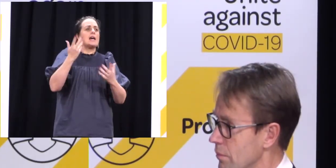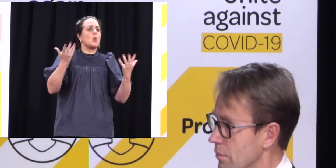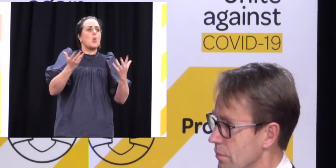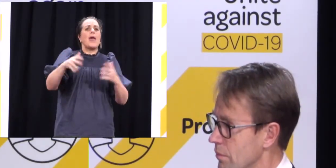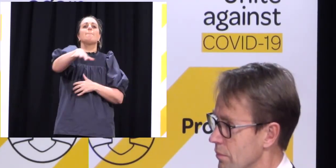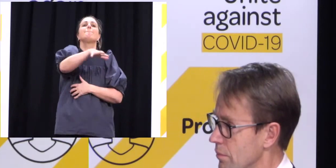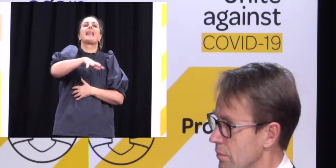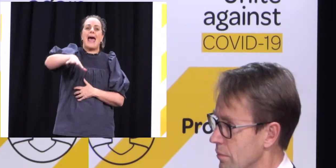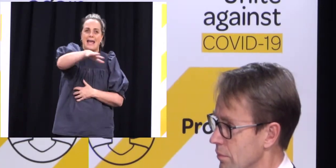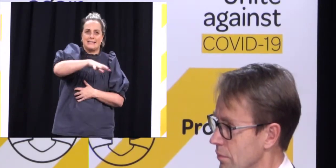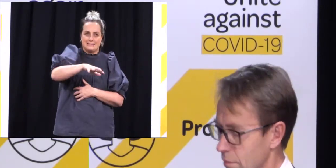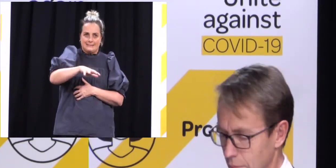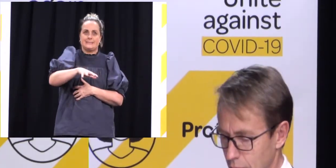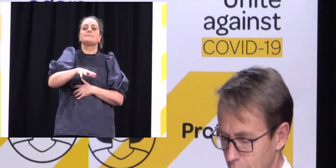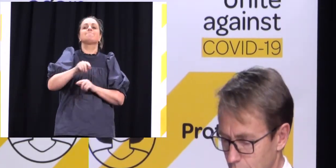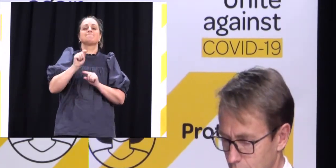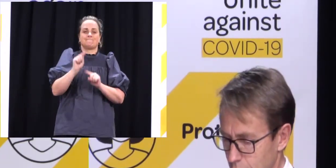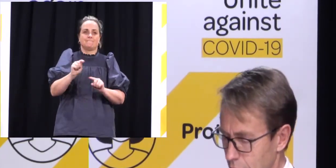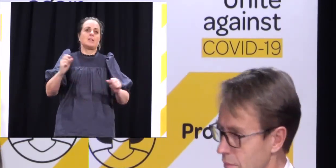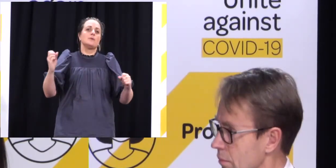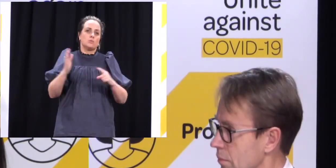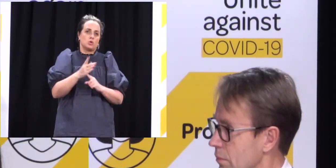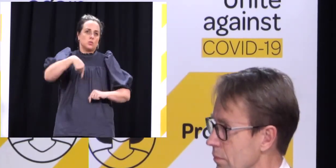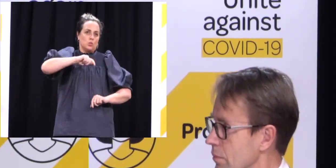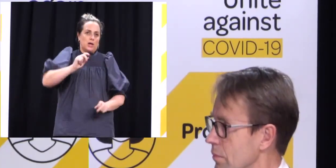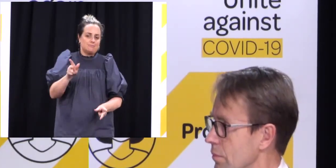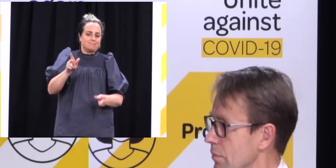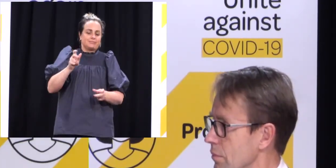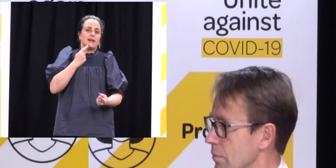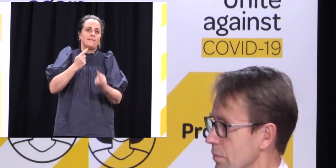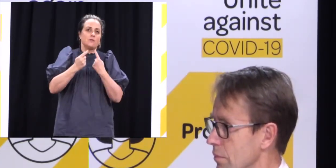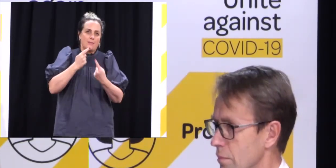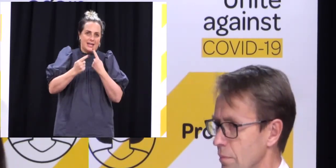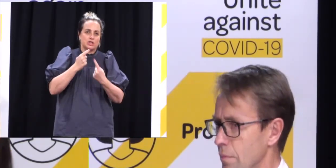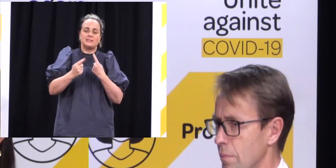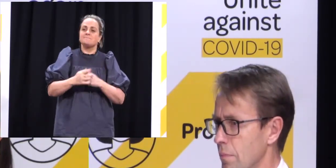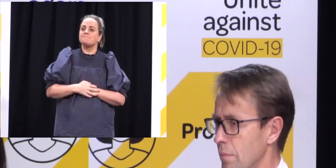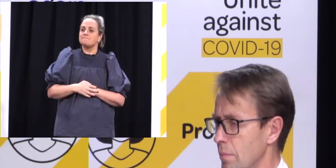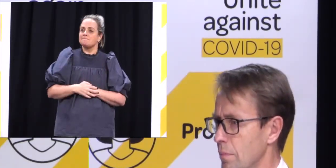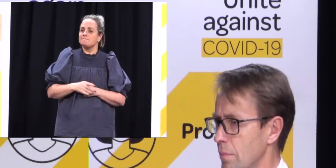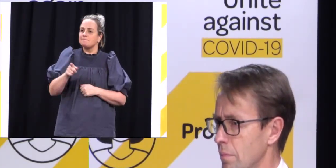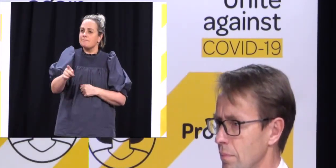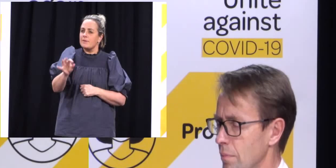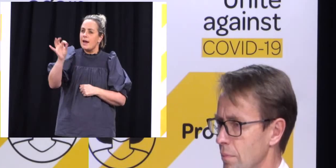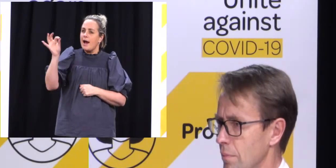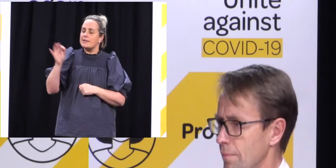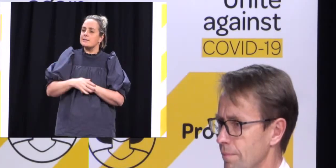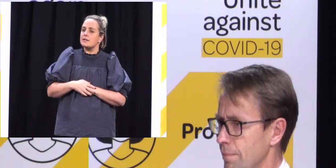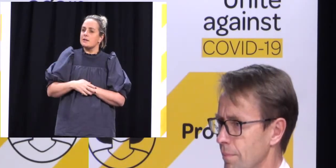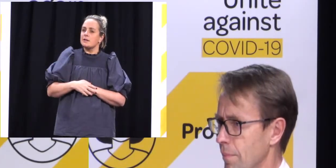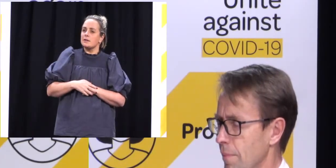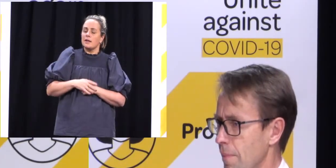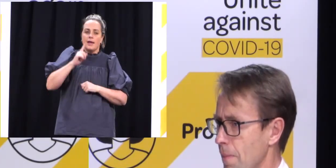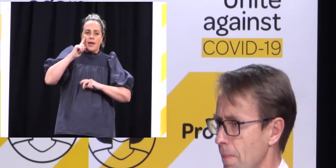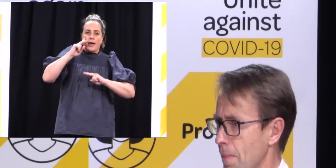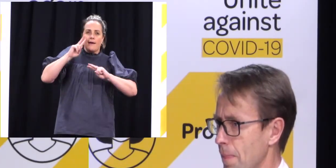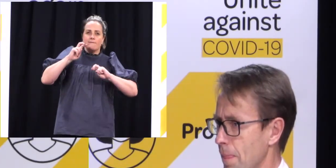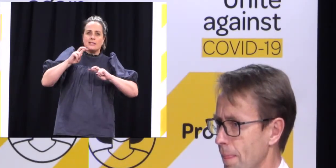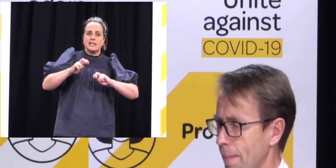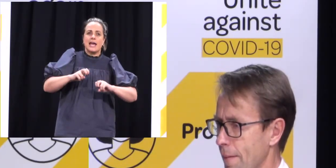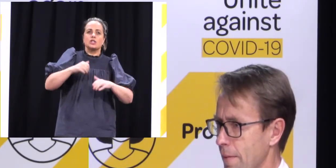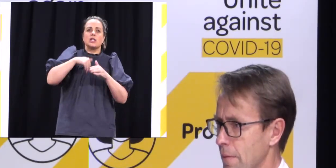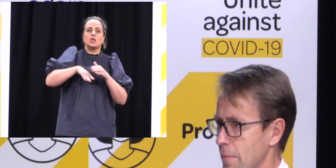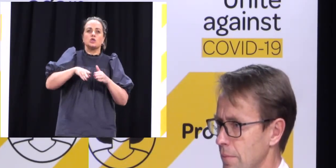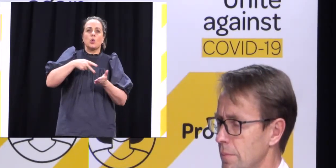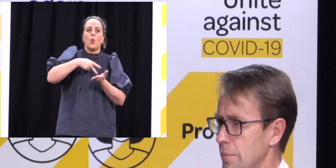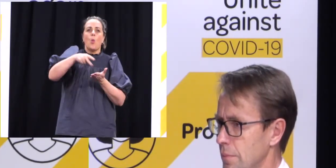that demonstrates I guess, really the way that Delta's behaving. Yeah, Jane. What more can you tell us about the investigation into the walkway